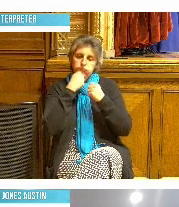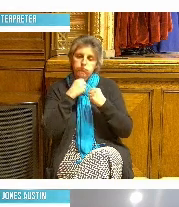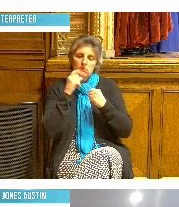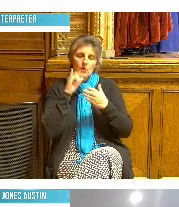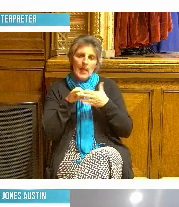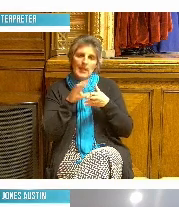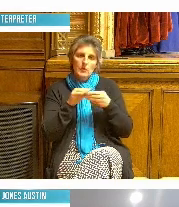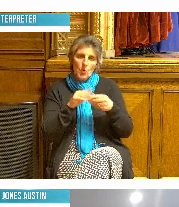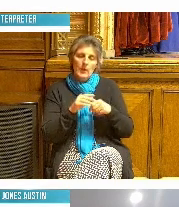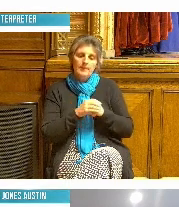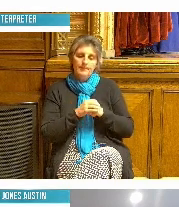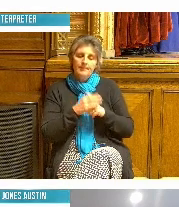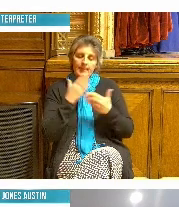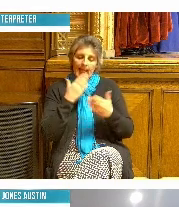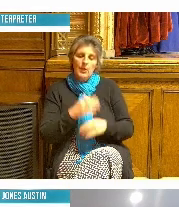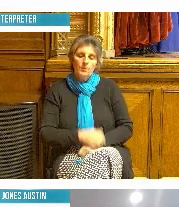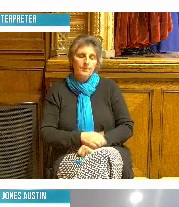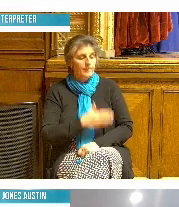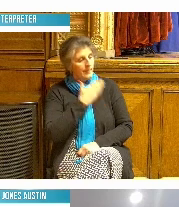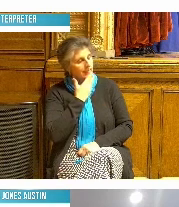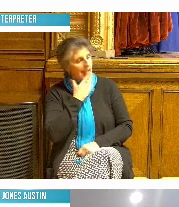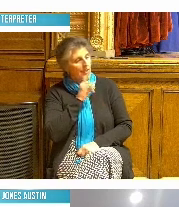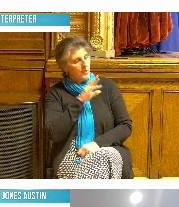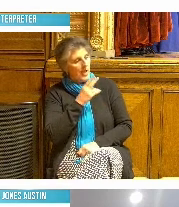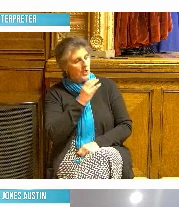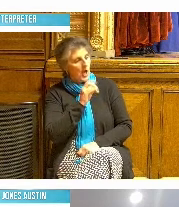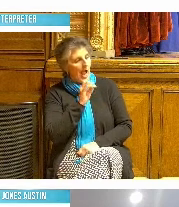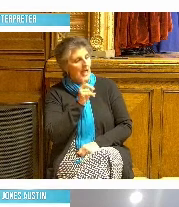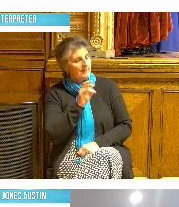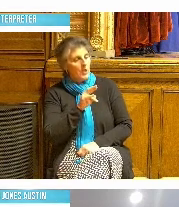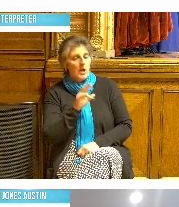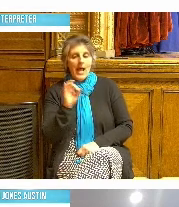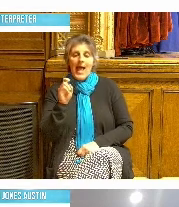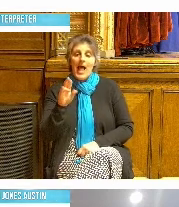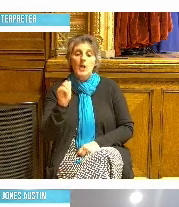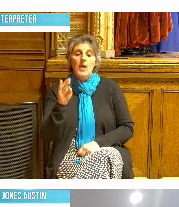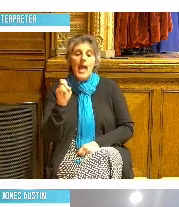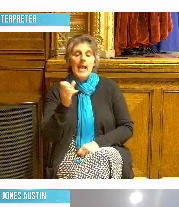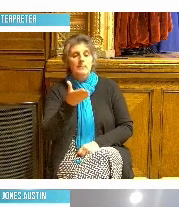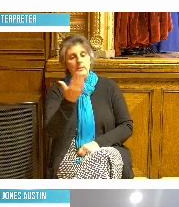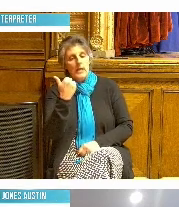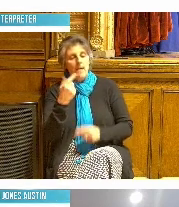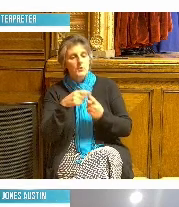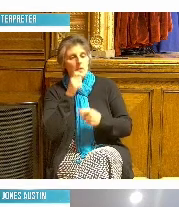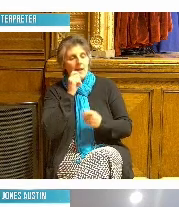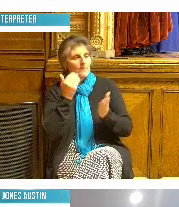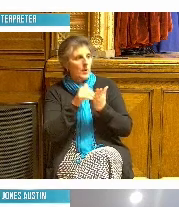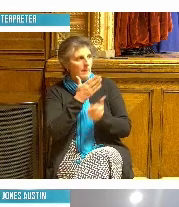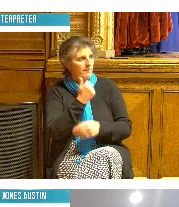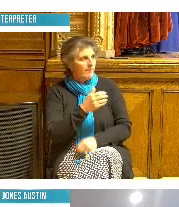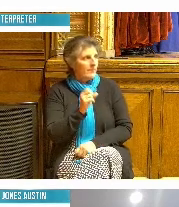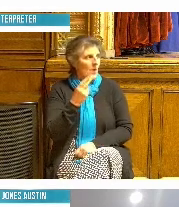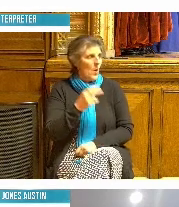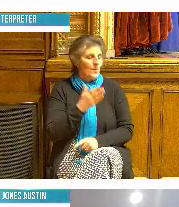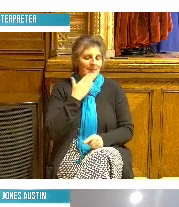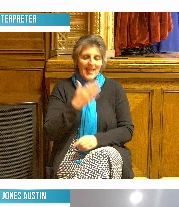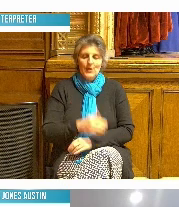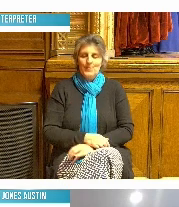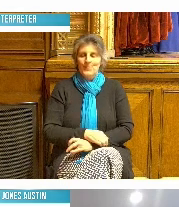story. Thank you. Thank you, Dr. Hochfelder. Elder Adams, if you can come to the microphone.